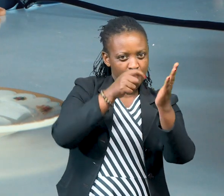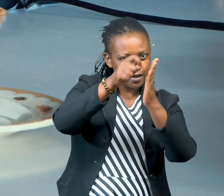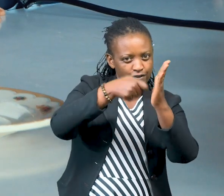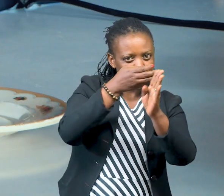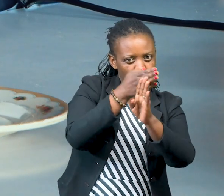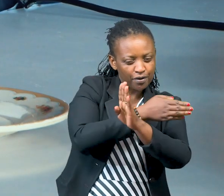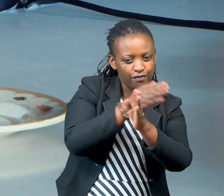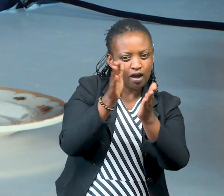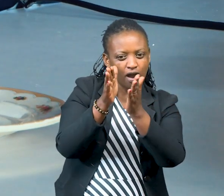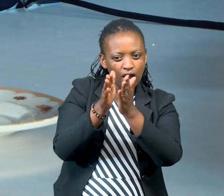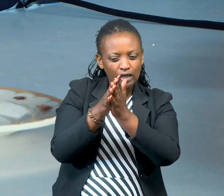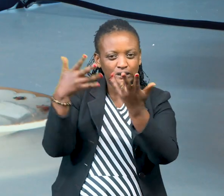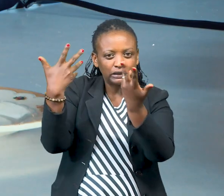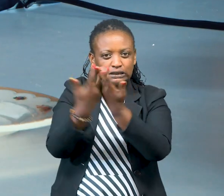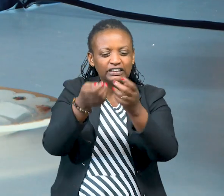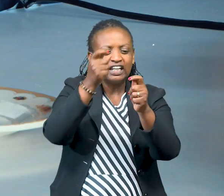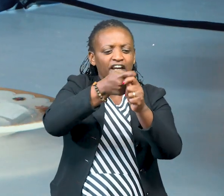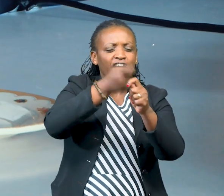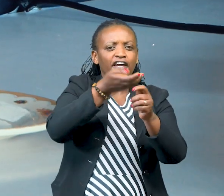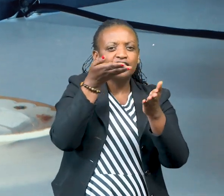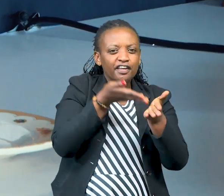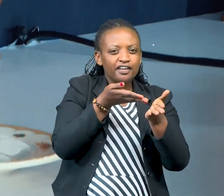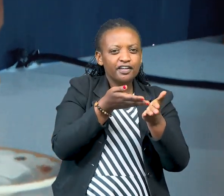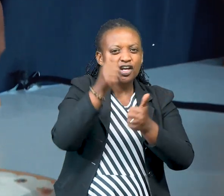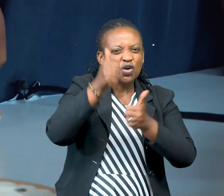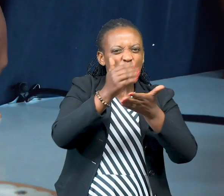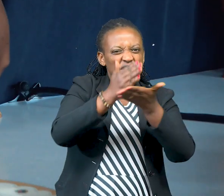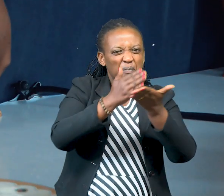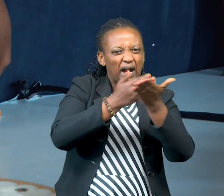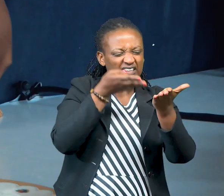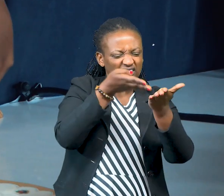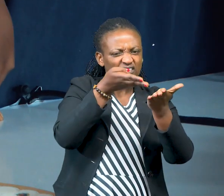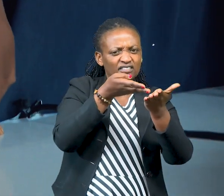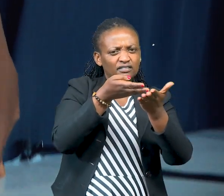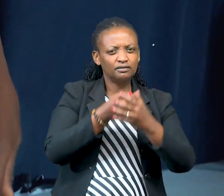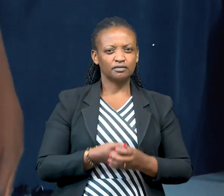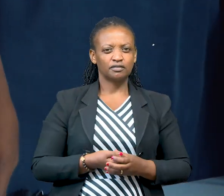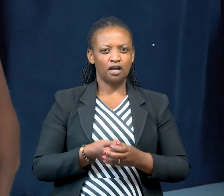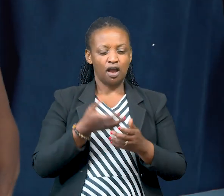Basing on the video and the relationship to this egg here, which is here, which part was this?